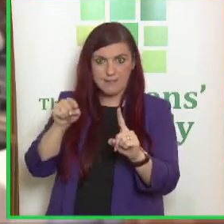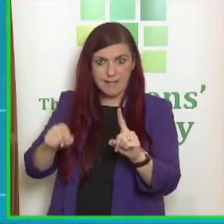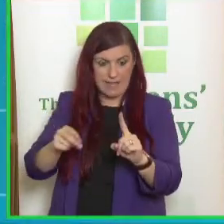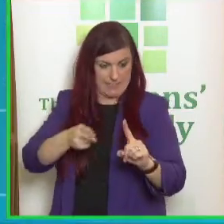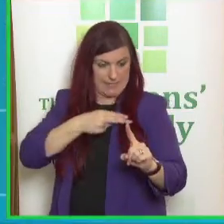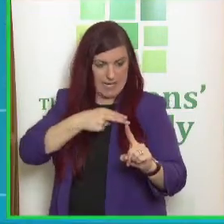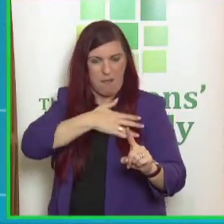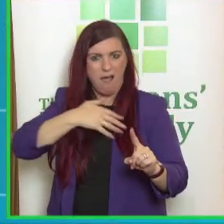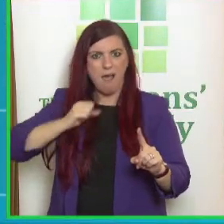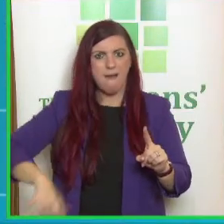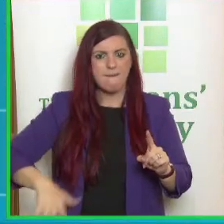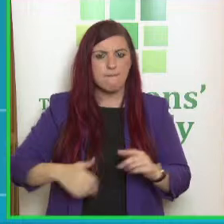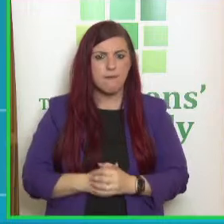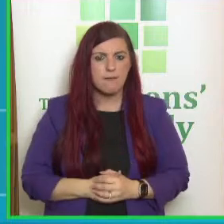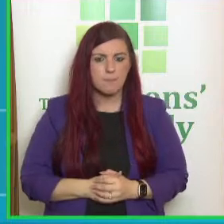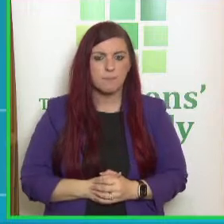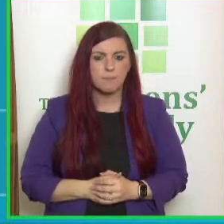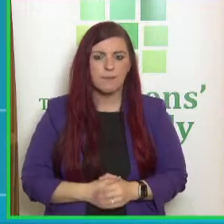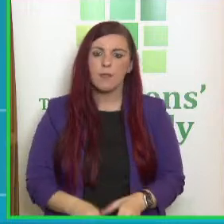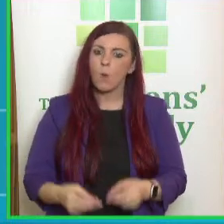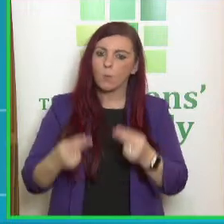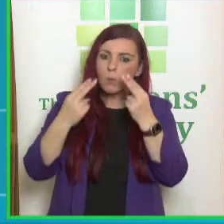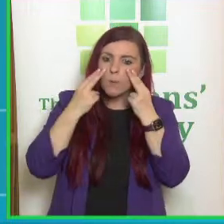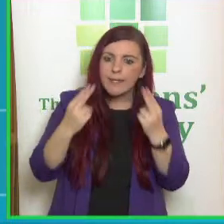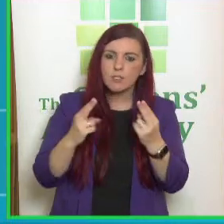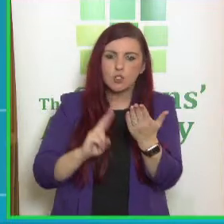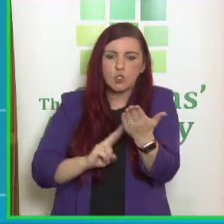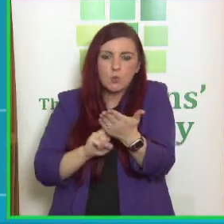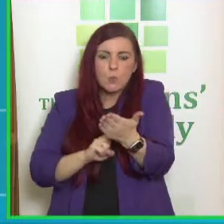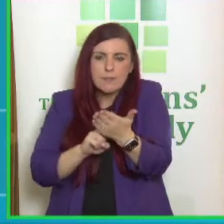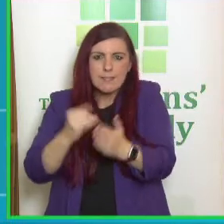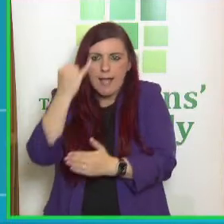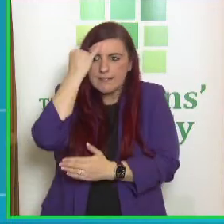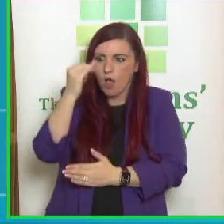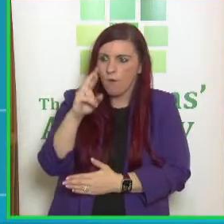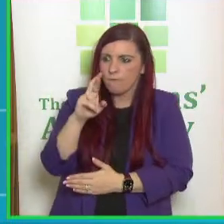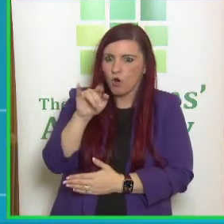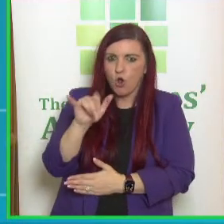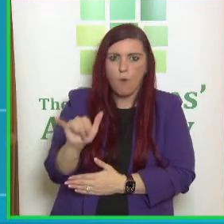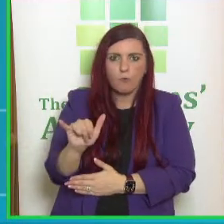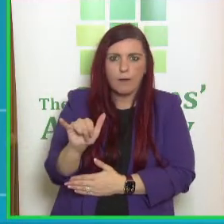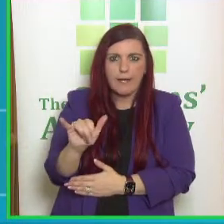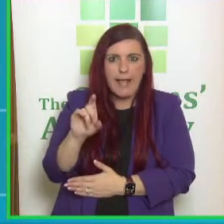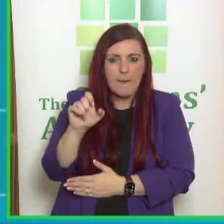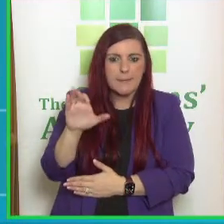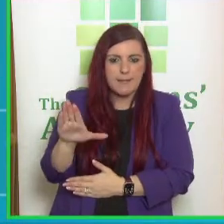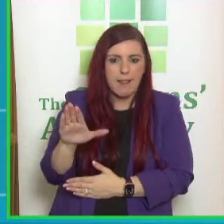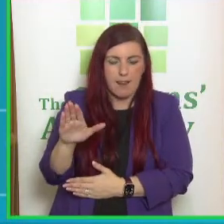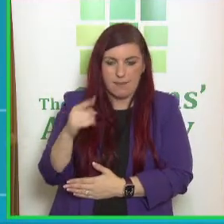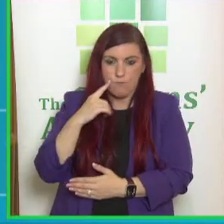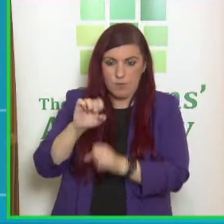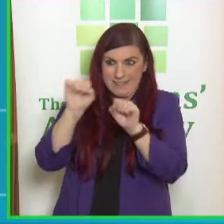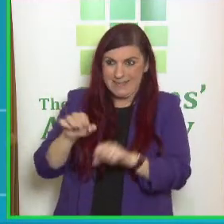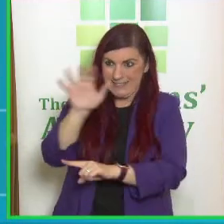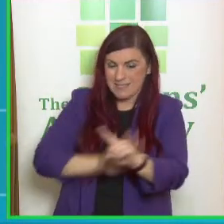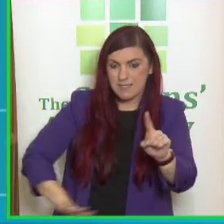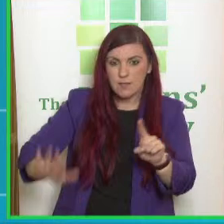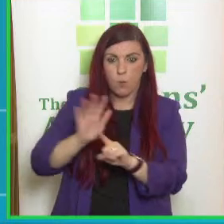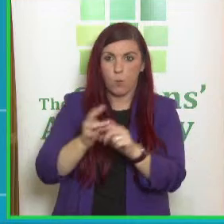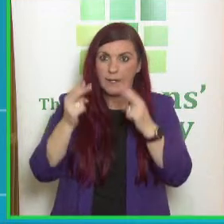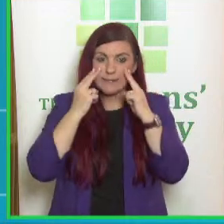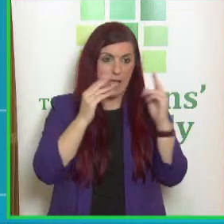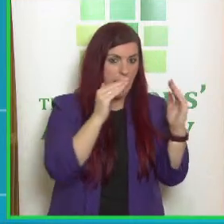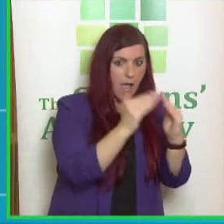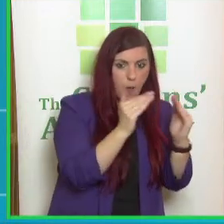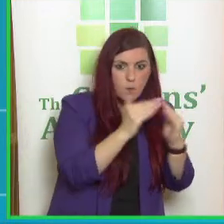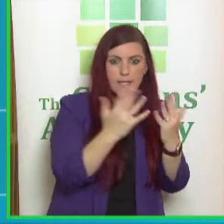removed. We need to harness this recovery capital at a systemic level. We need our key partners across